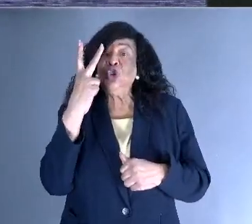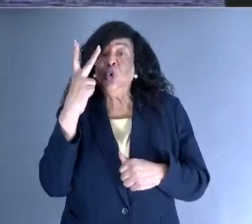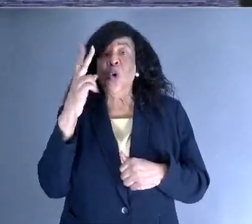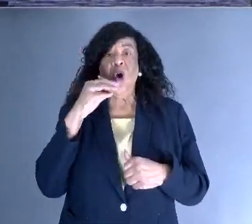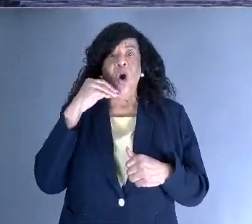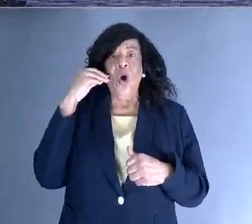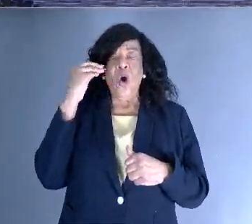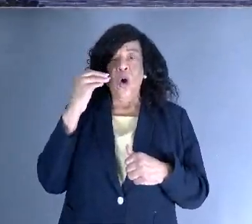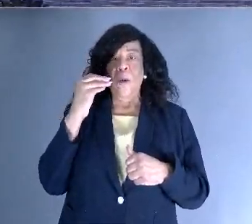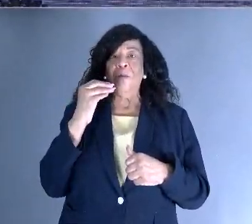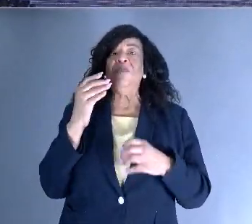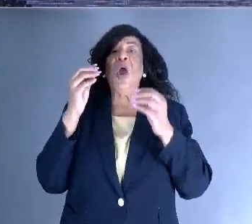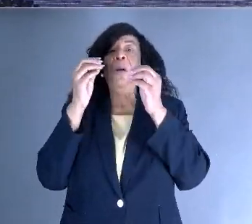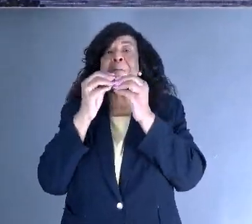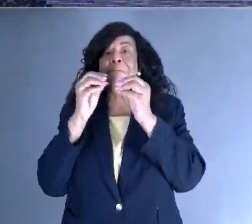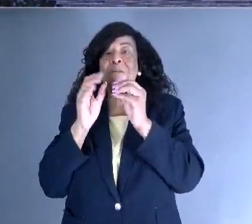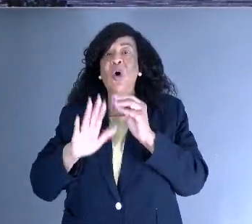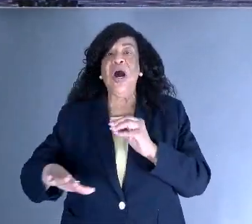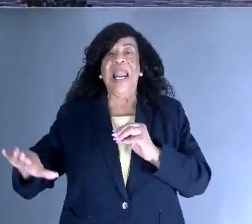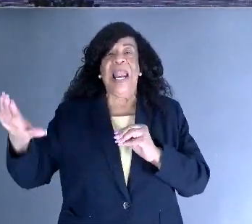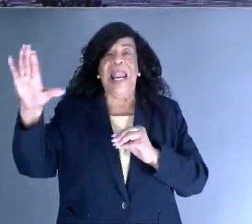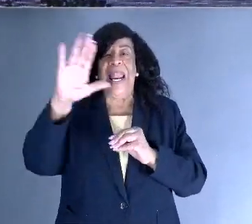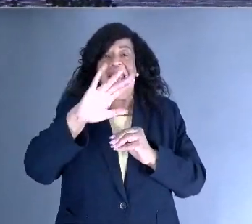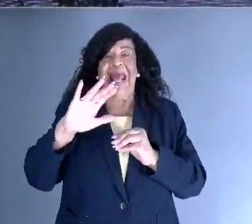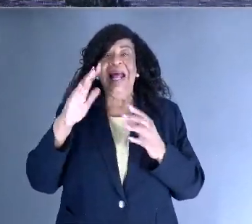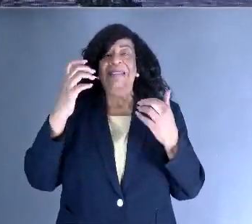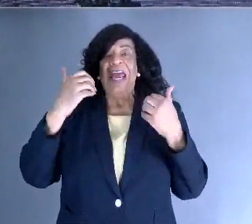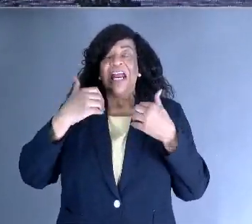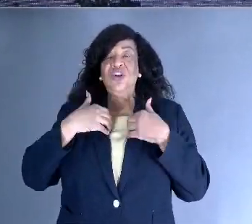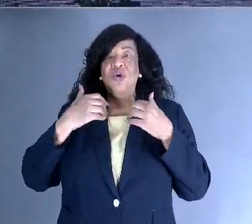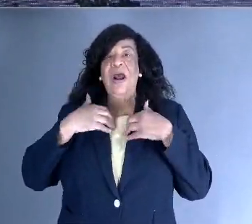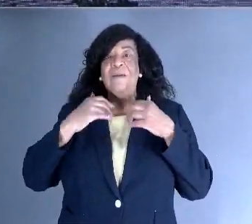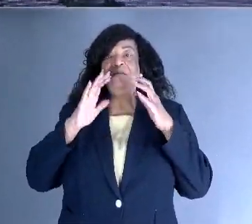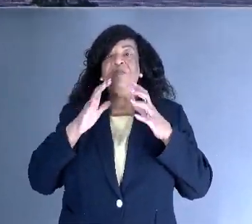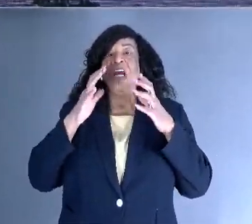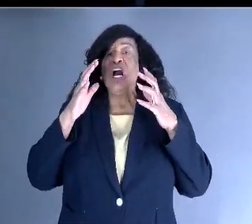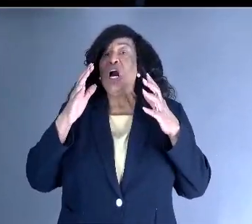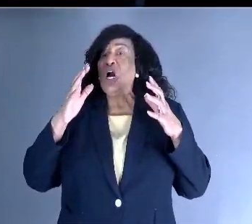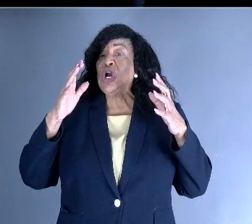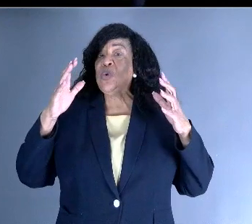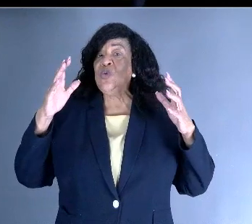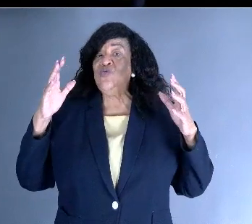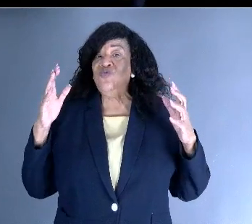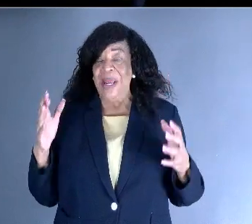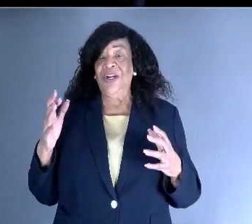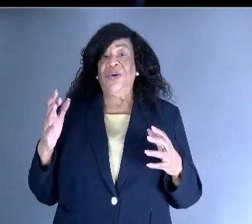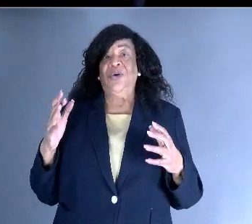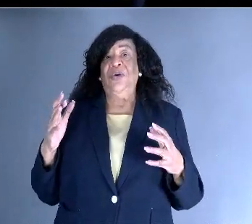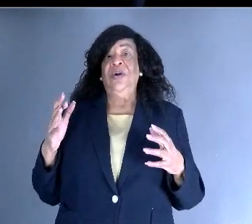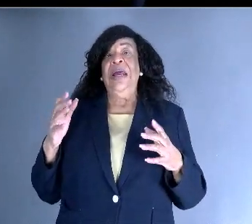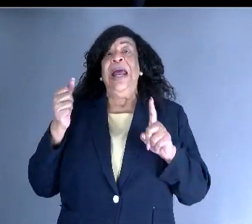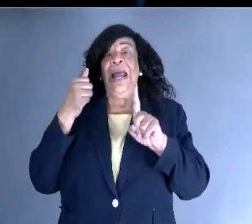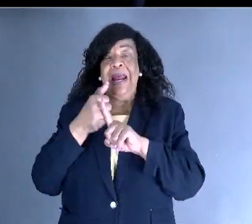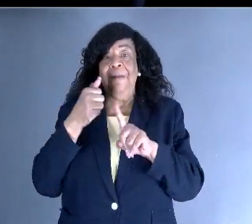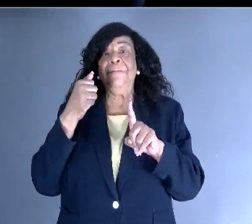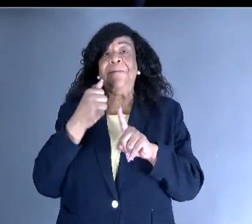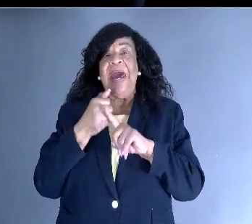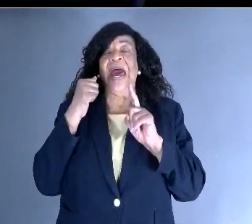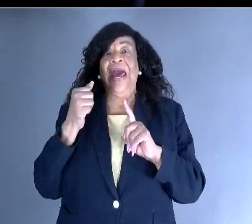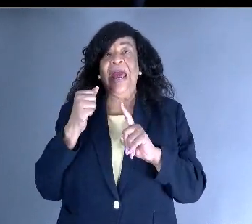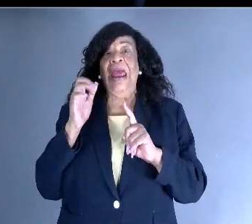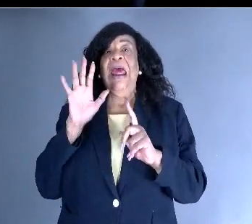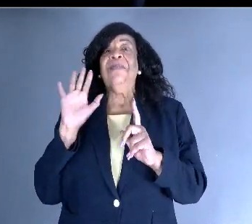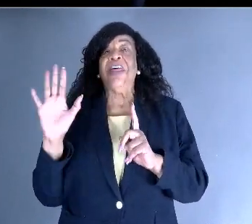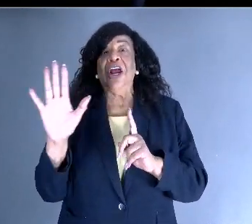more land that you'll have a greater blessing that that your vision will open that your perspective